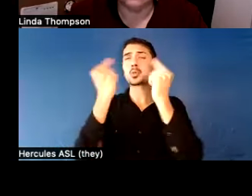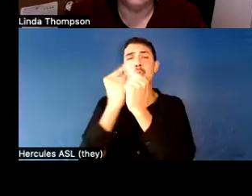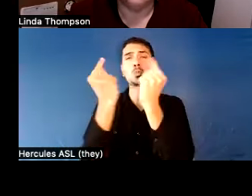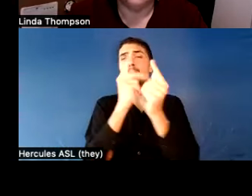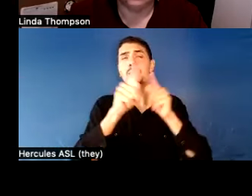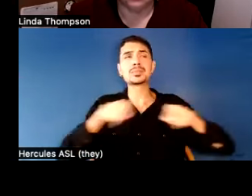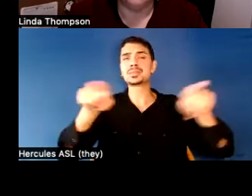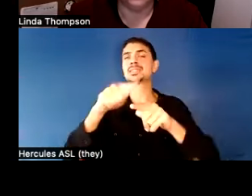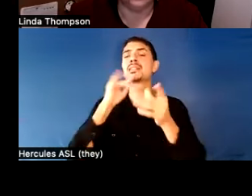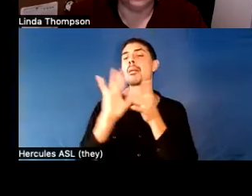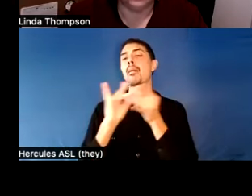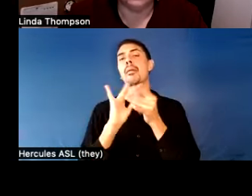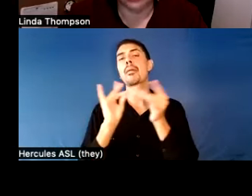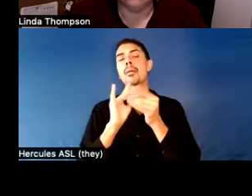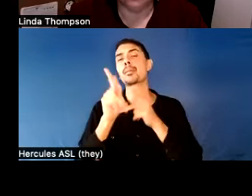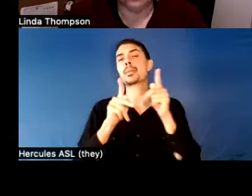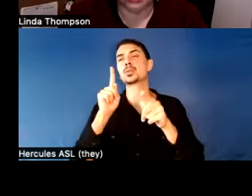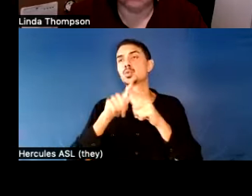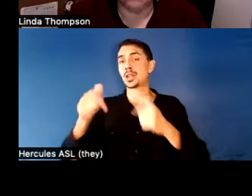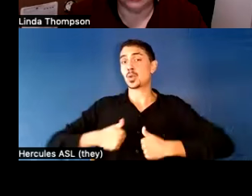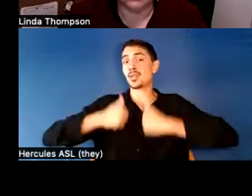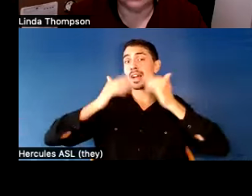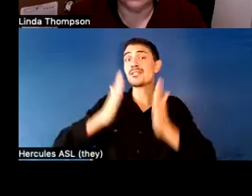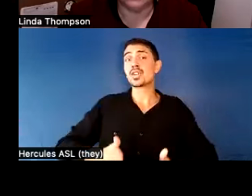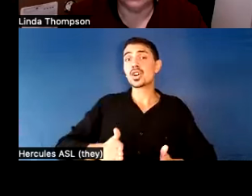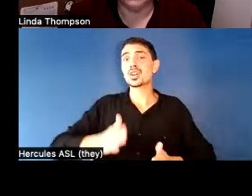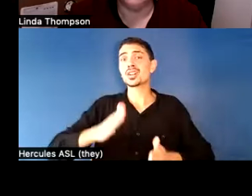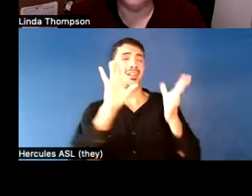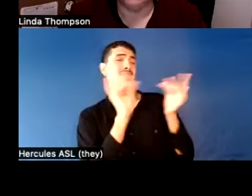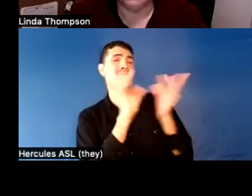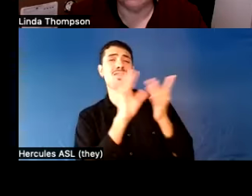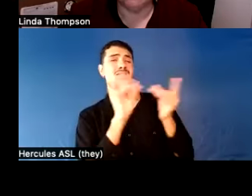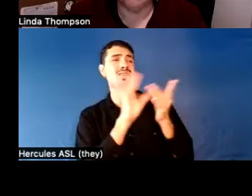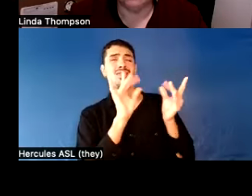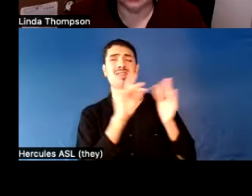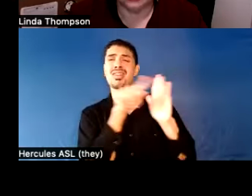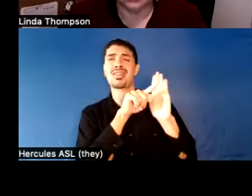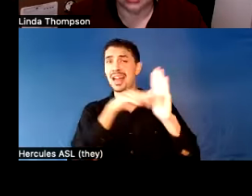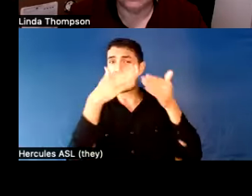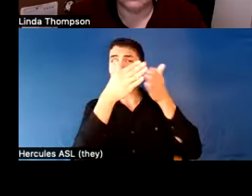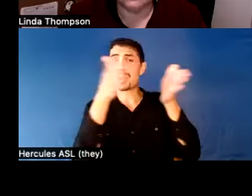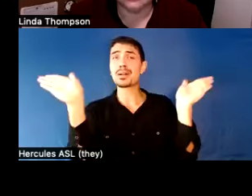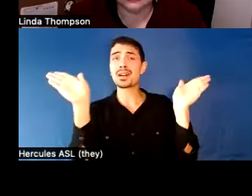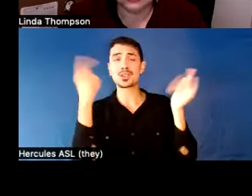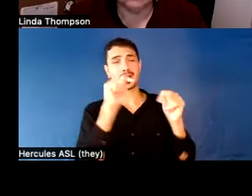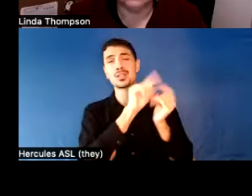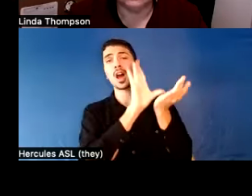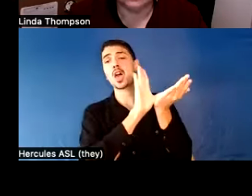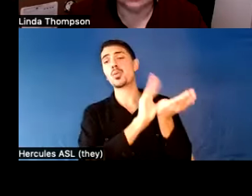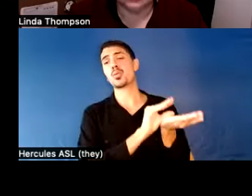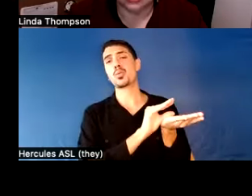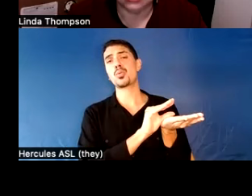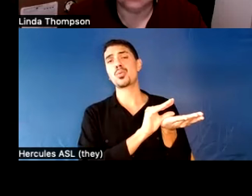things to the survivor in public to humiliate and degrade them. And then